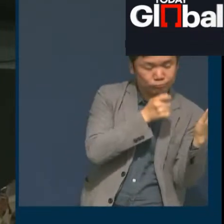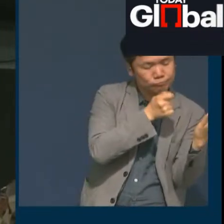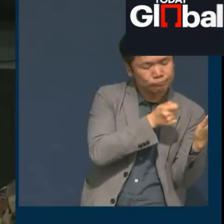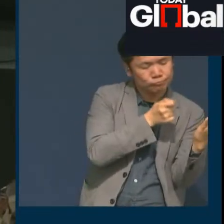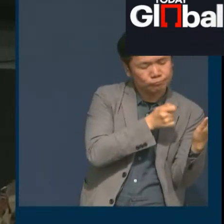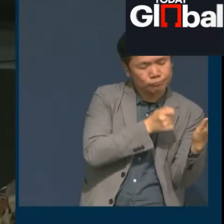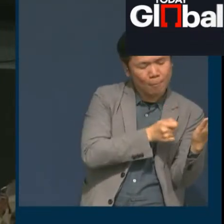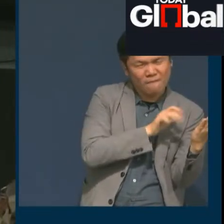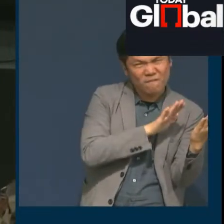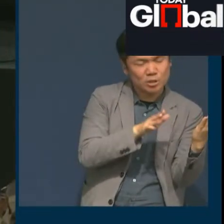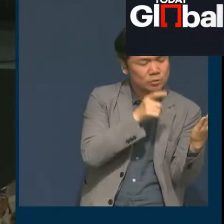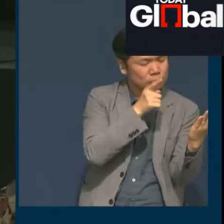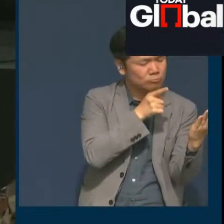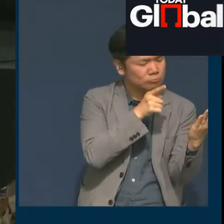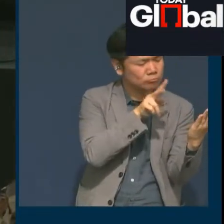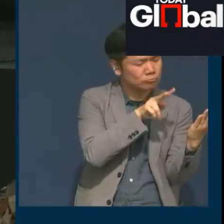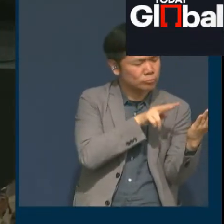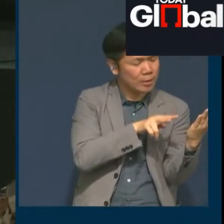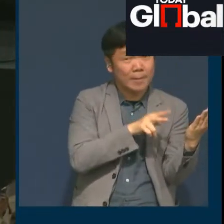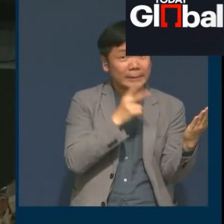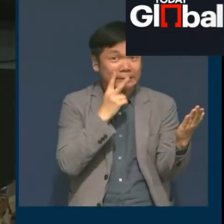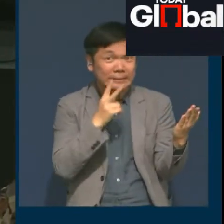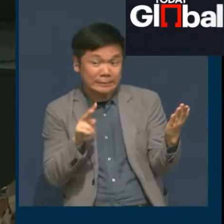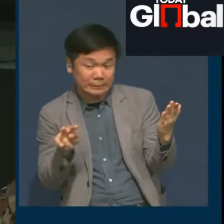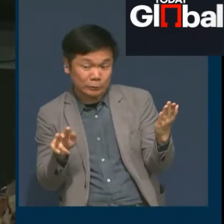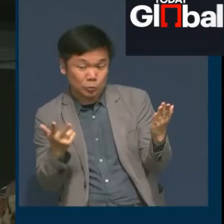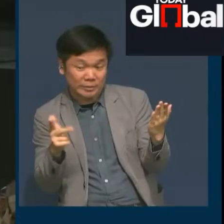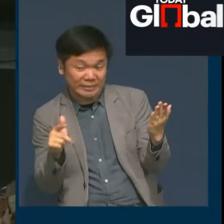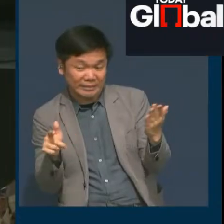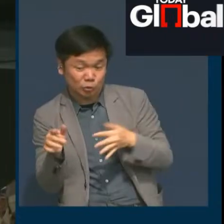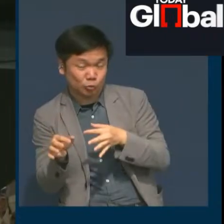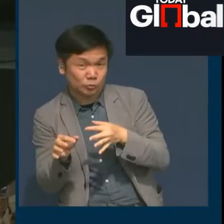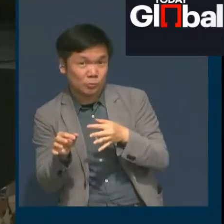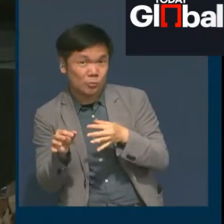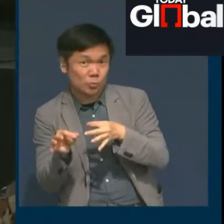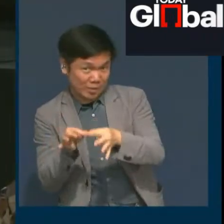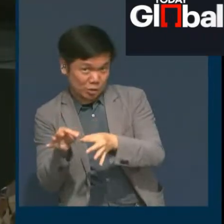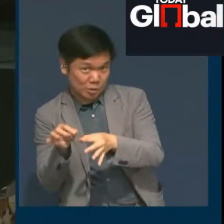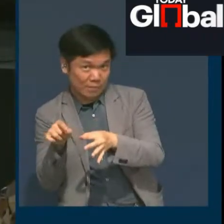the third strategy for development